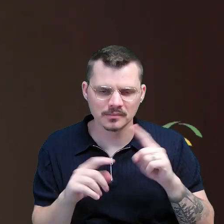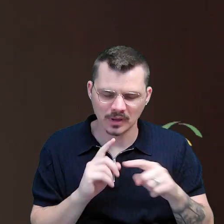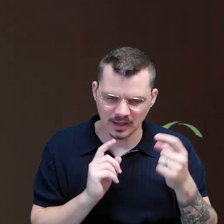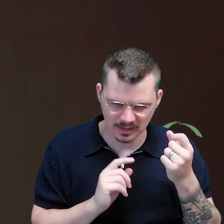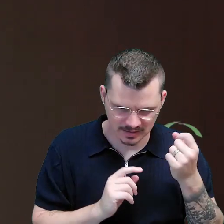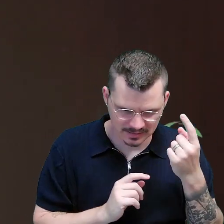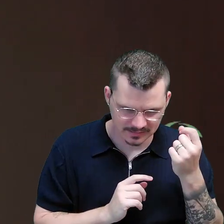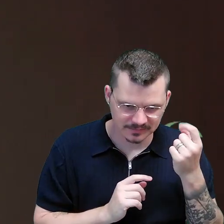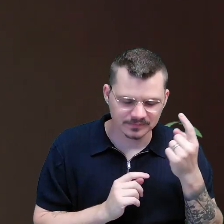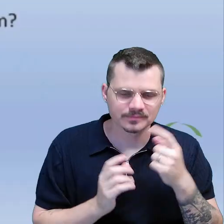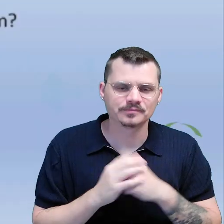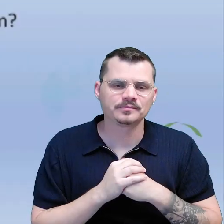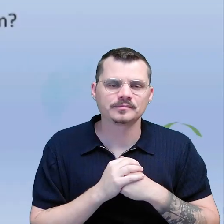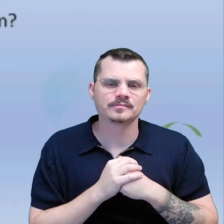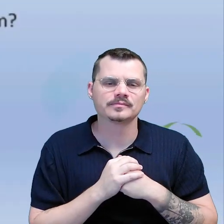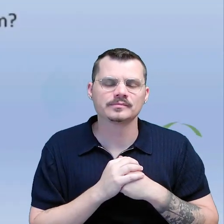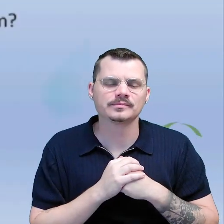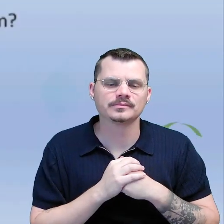However,